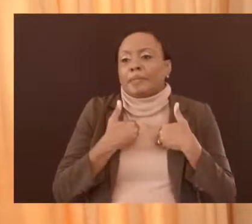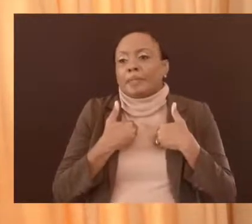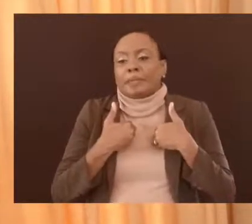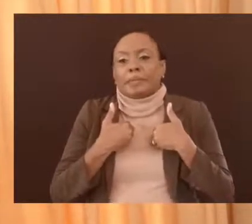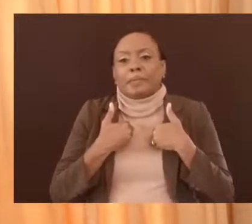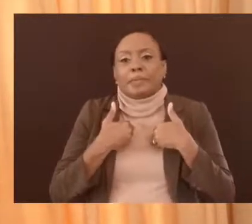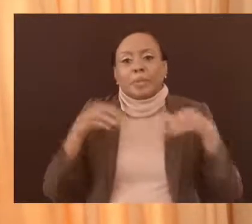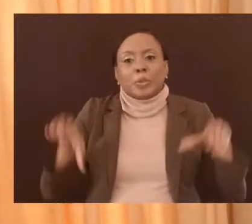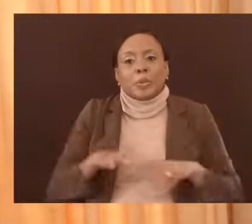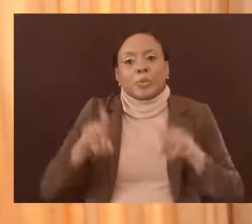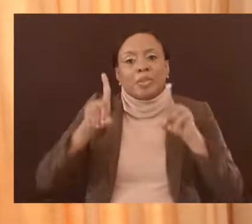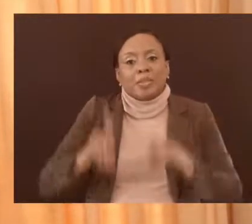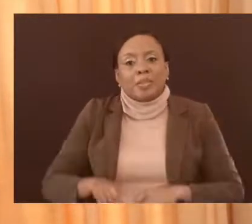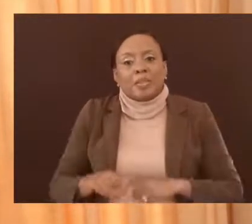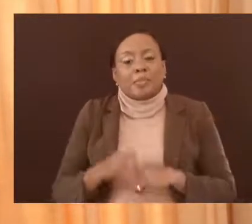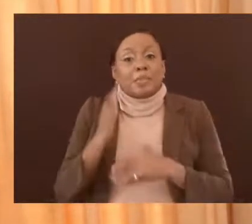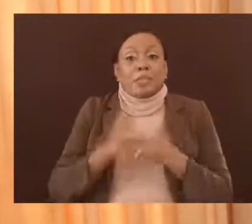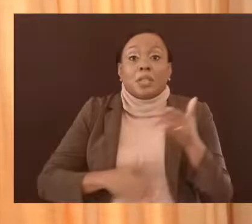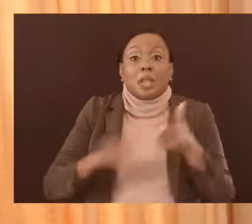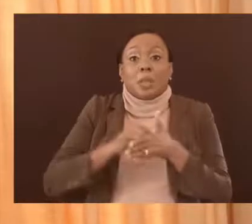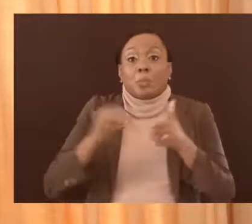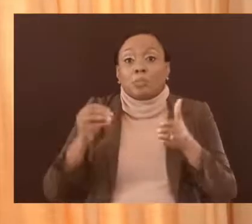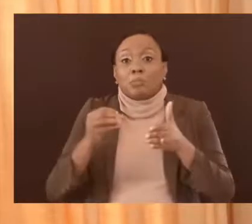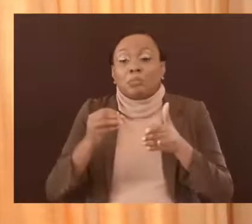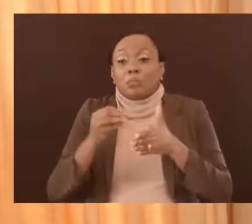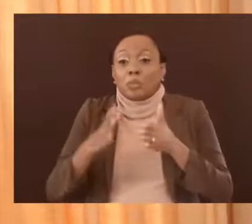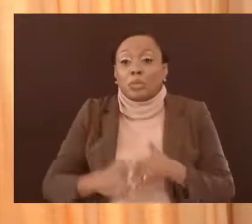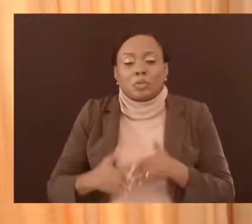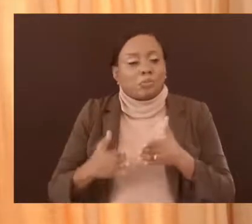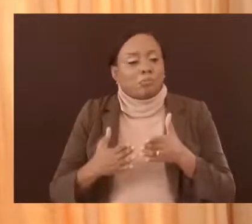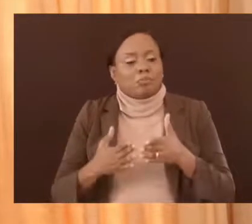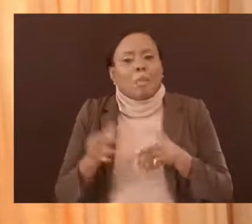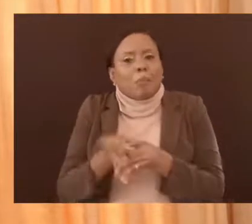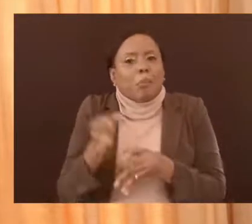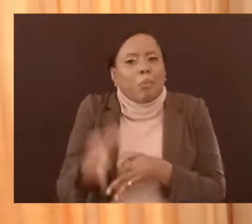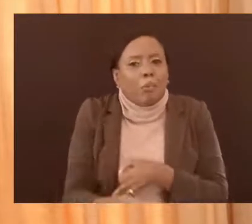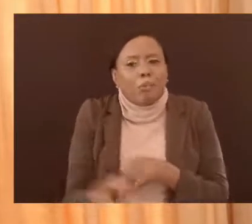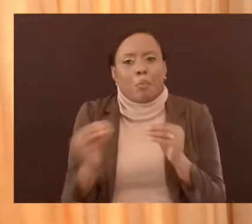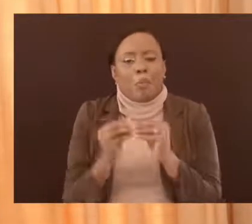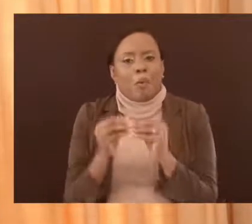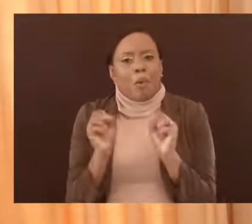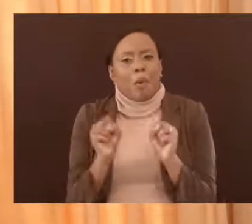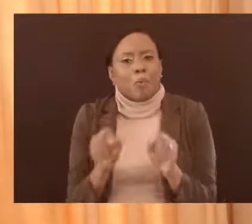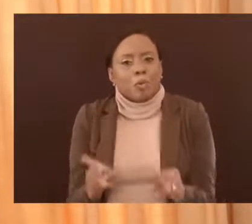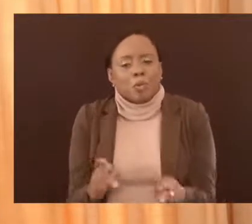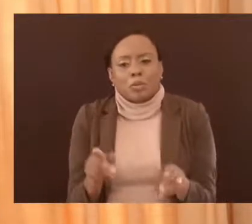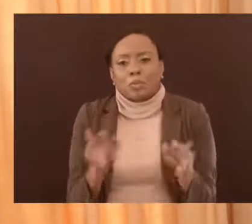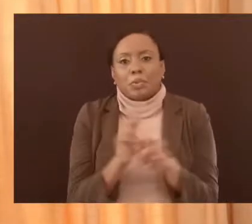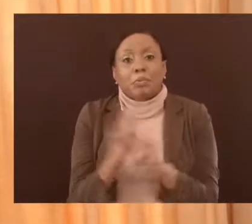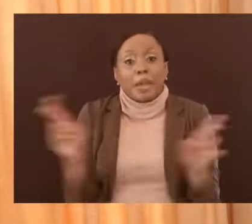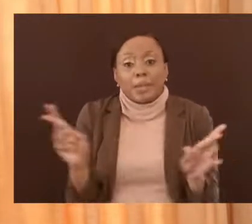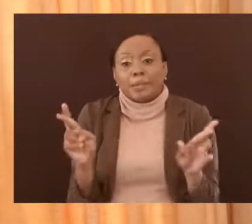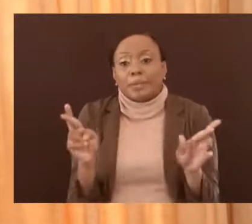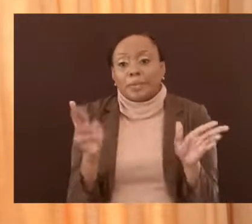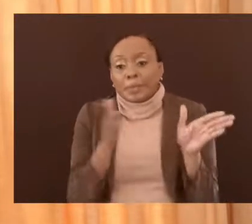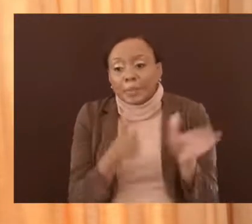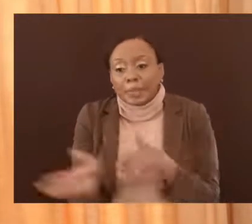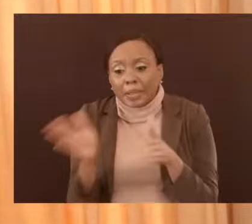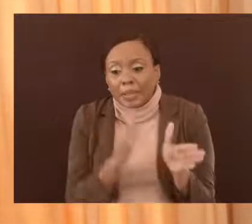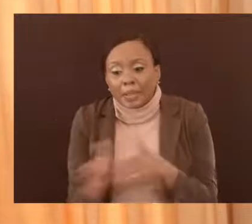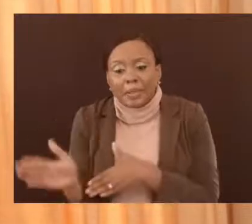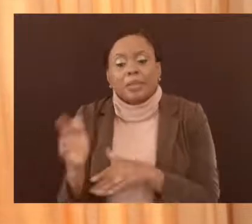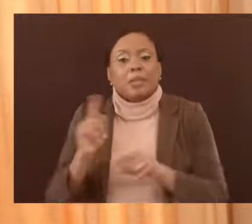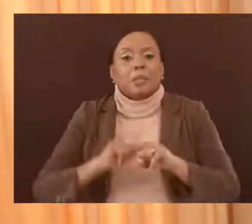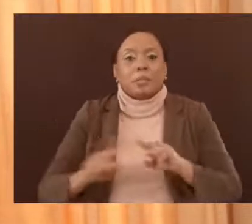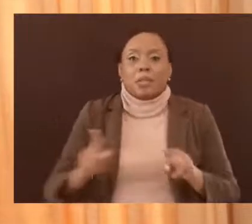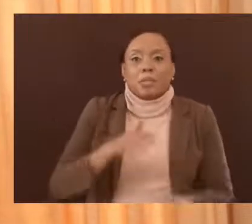decide to defer a year to give students a further opportunity to prepare, but there were also some who I believe the schools and